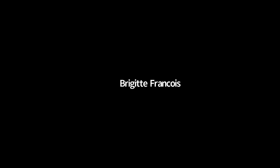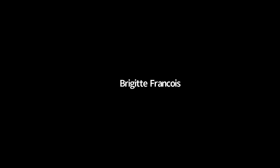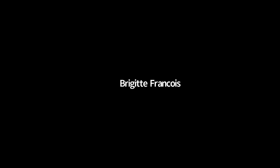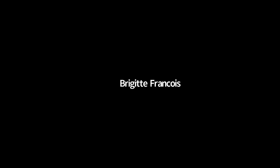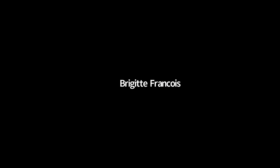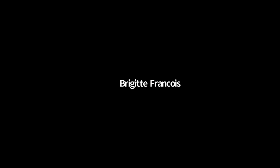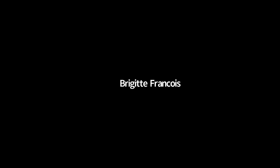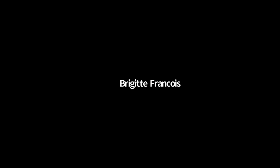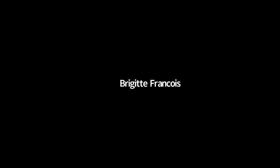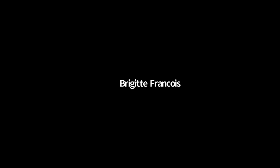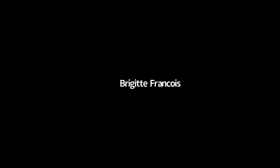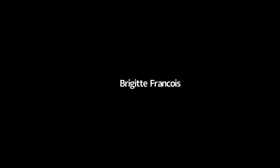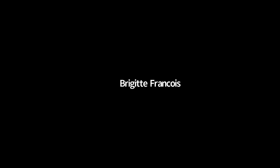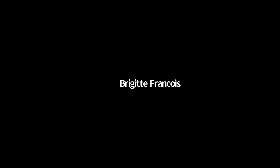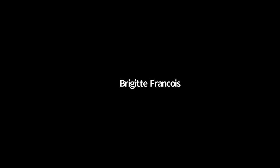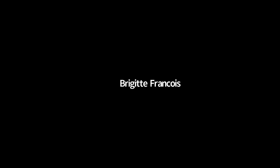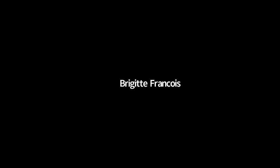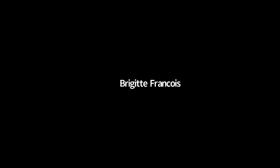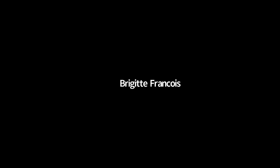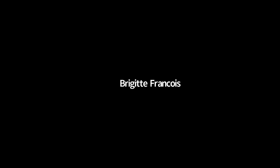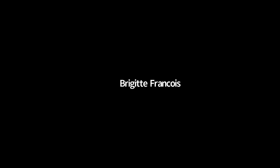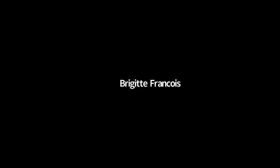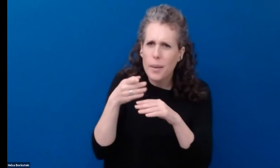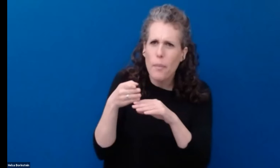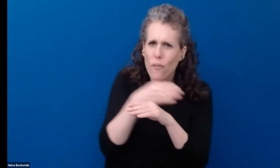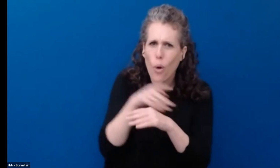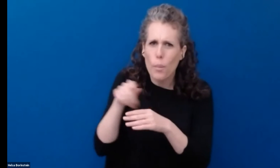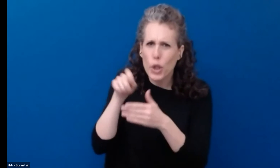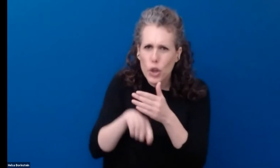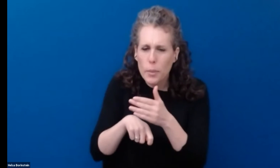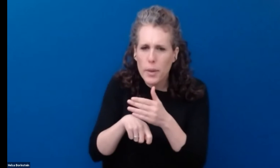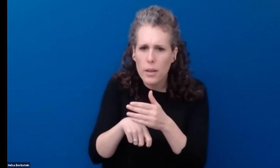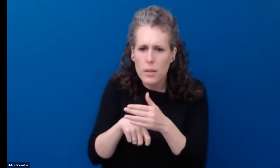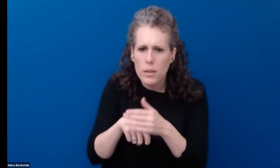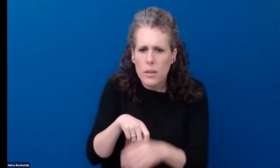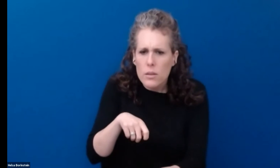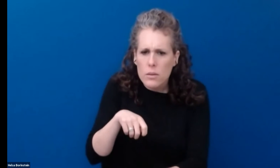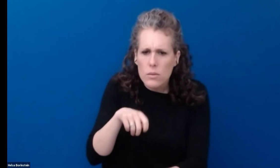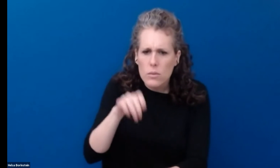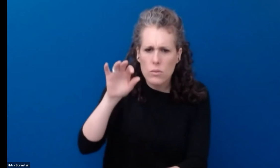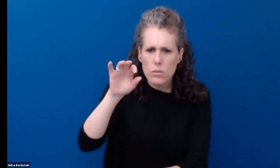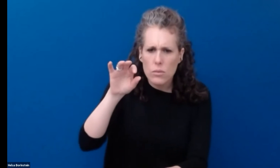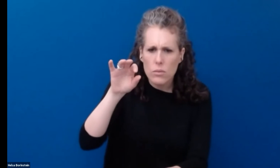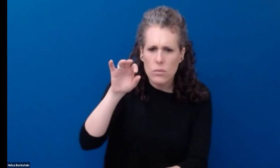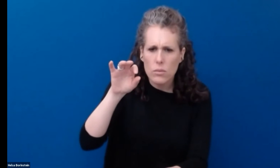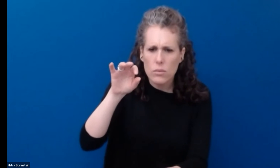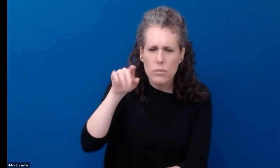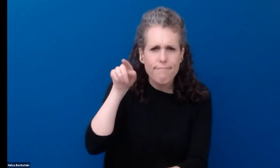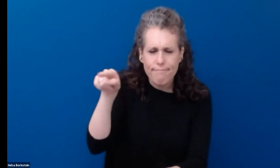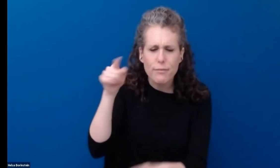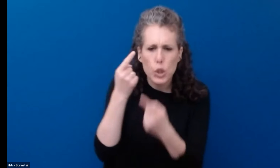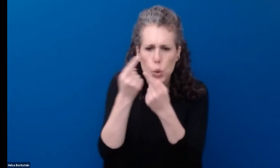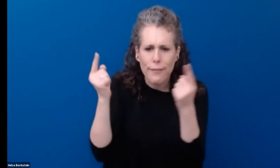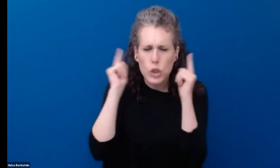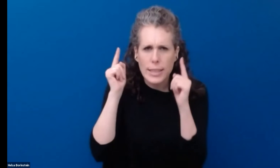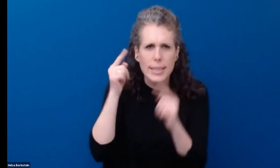participate in or before the procurement even. Yeah, it was Uppsala University. And I was part of starting